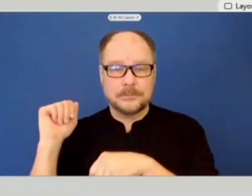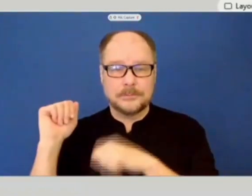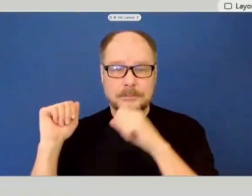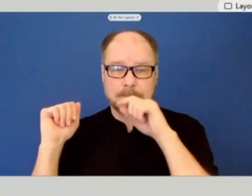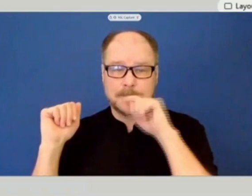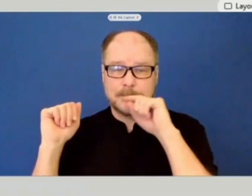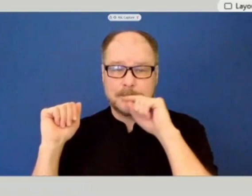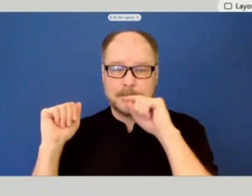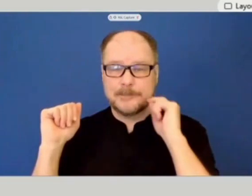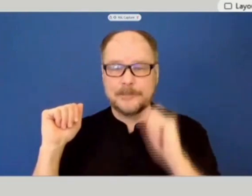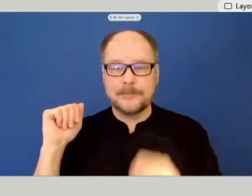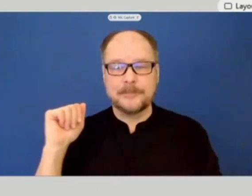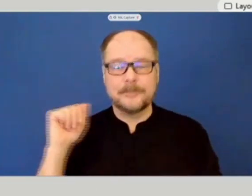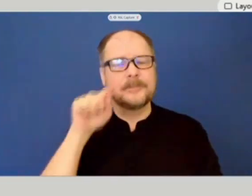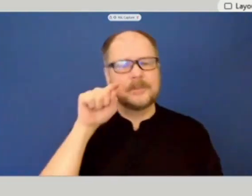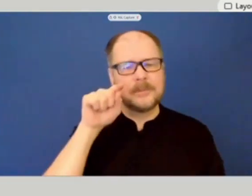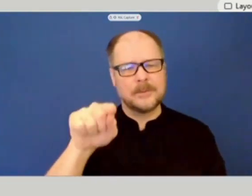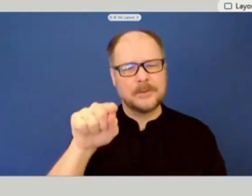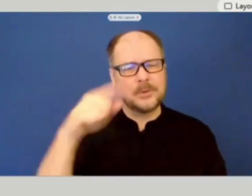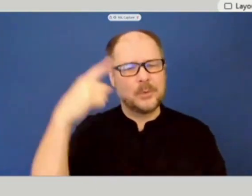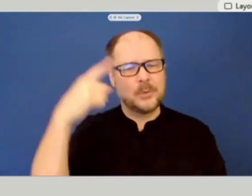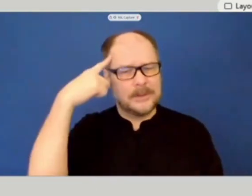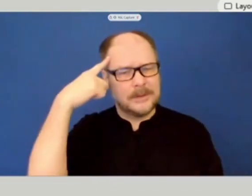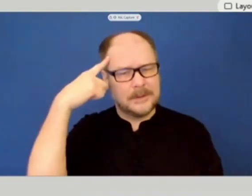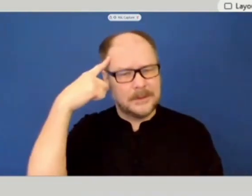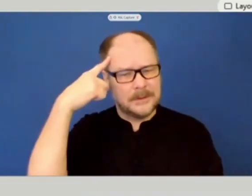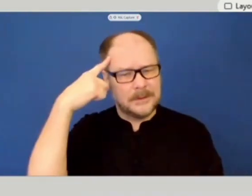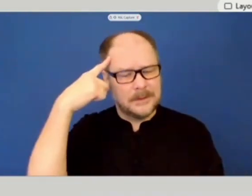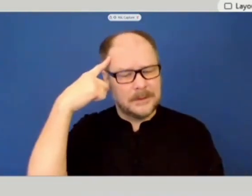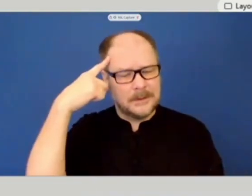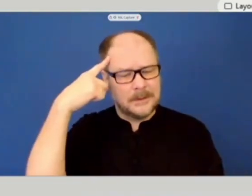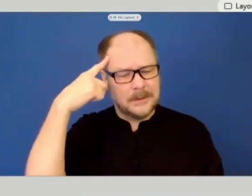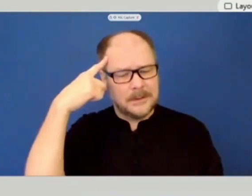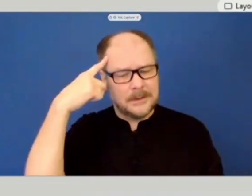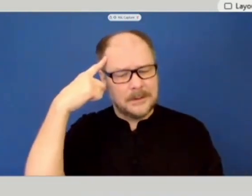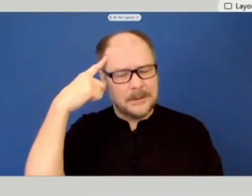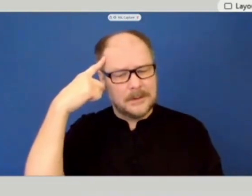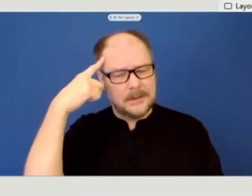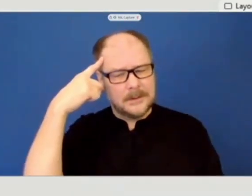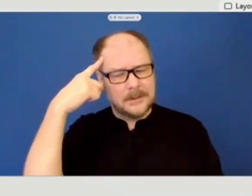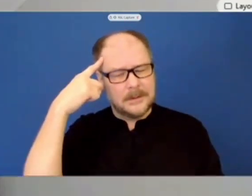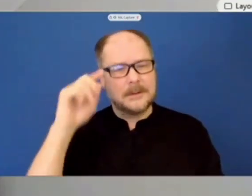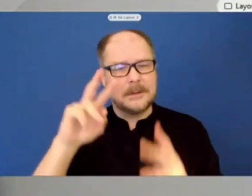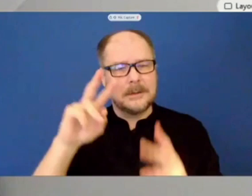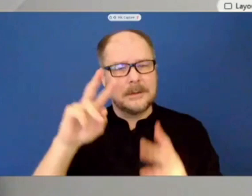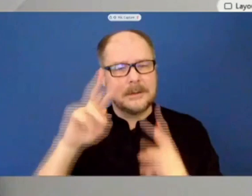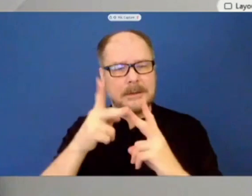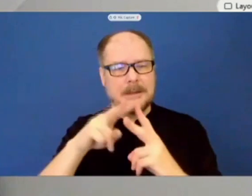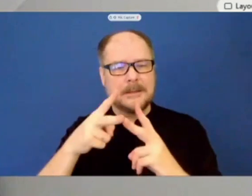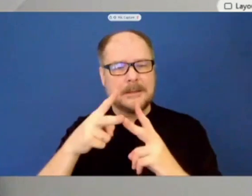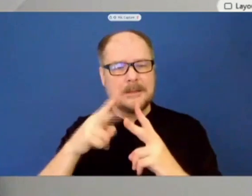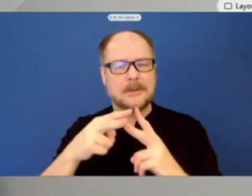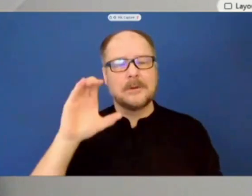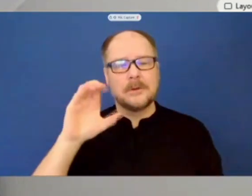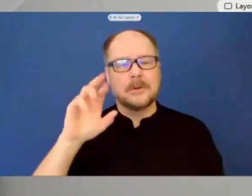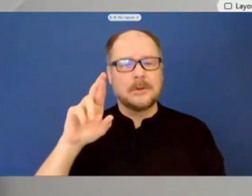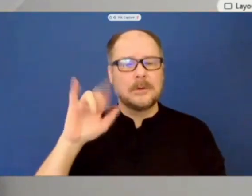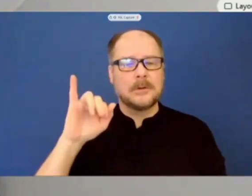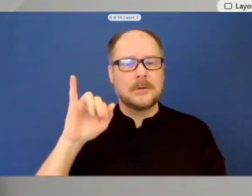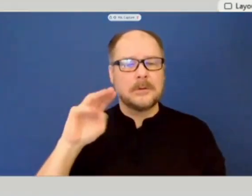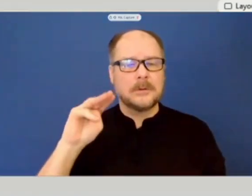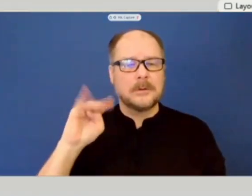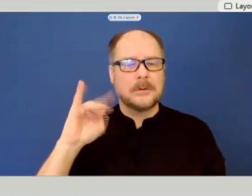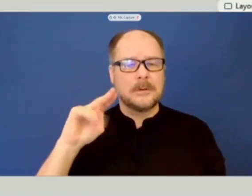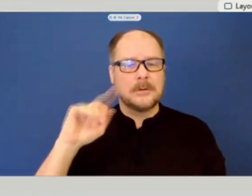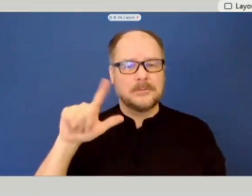Do you anticipate the possibility of either criminal or other kind of consequences for folks that won't leave,